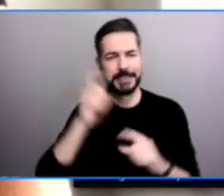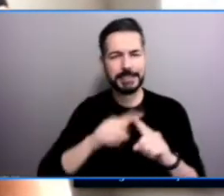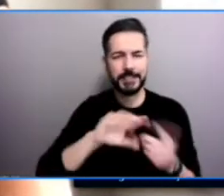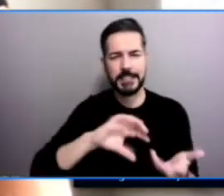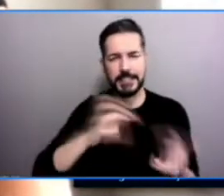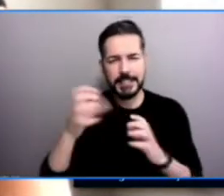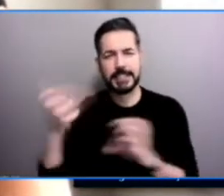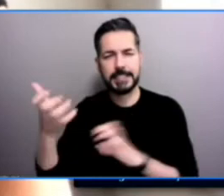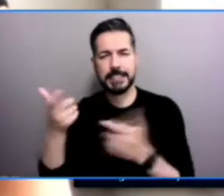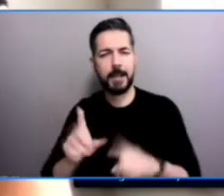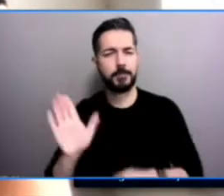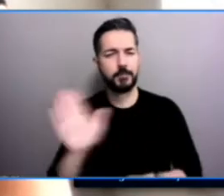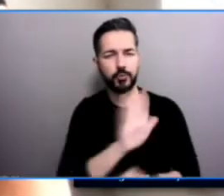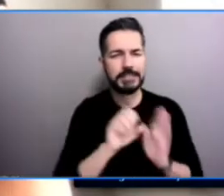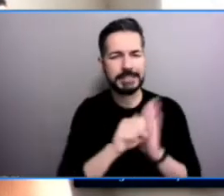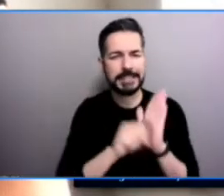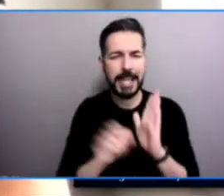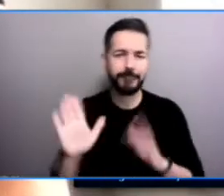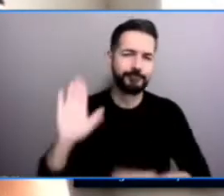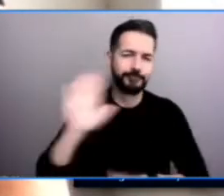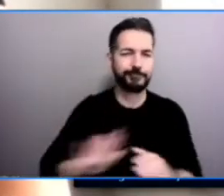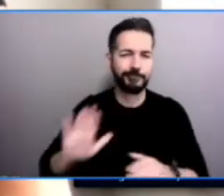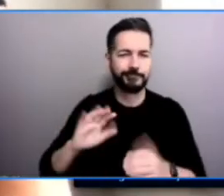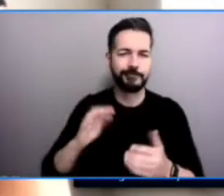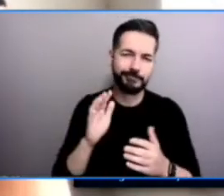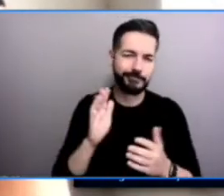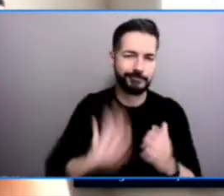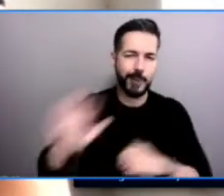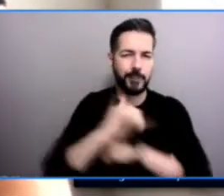work that I carried with the campaign.